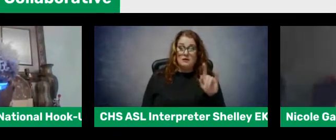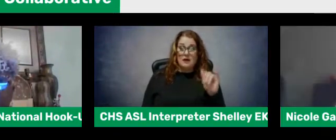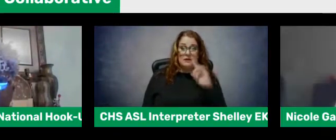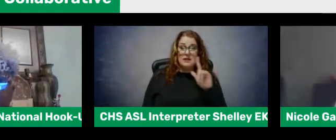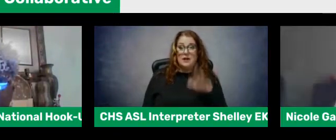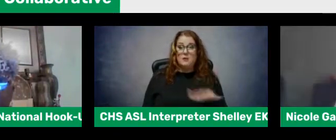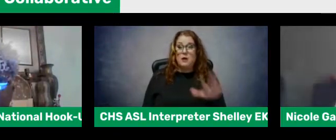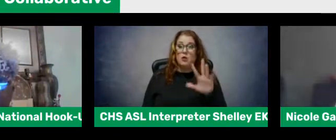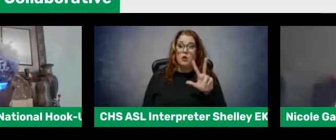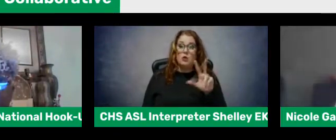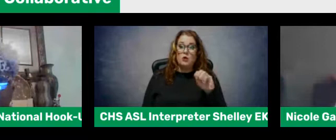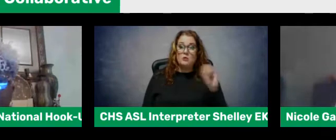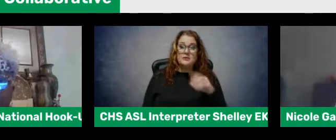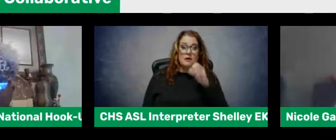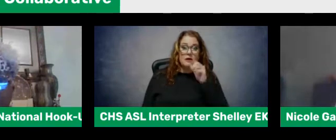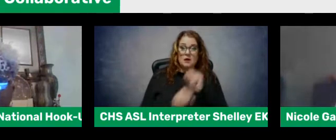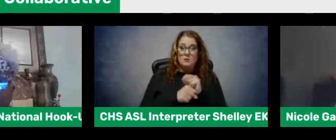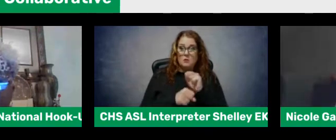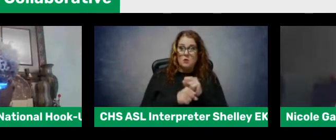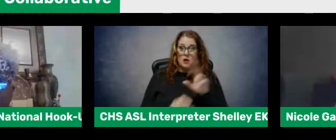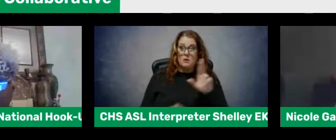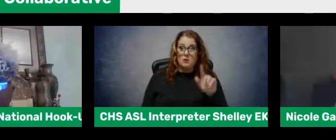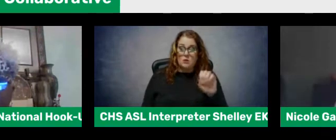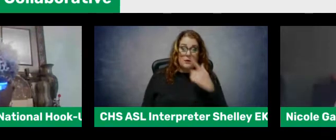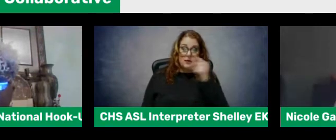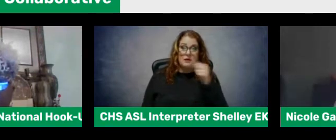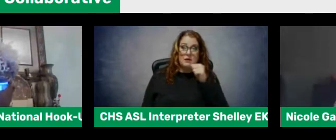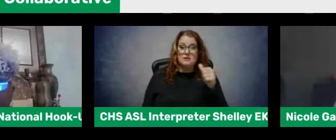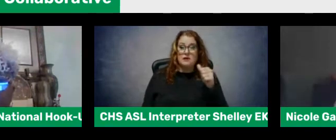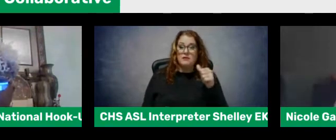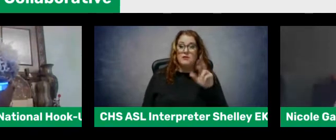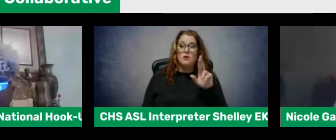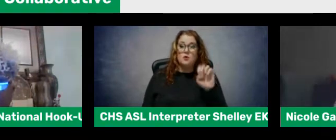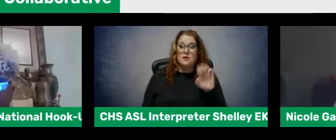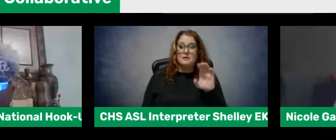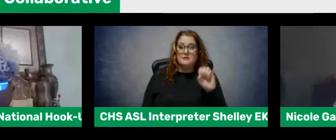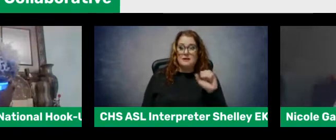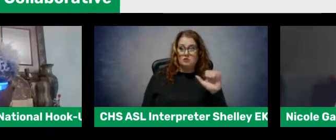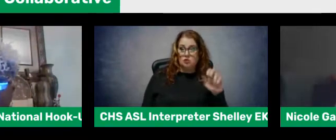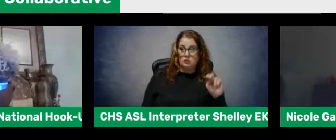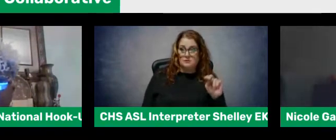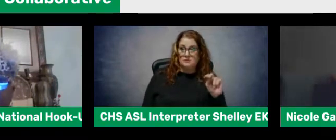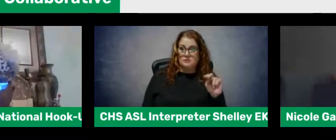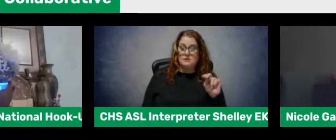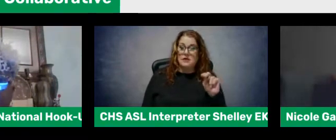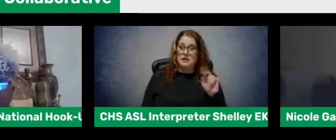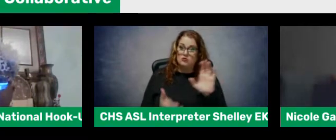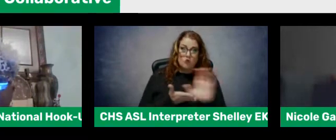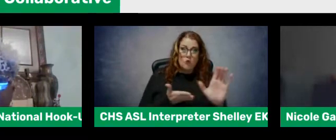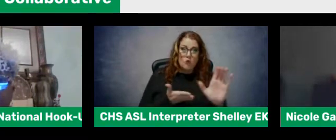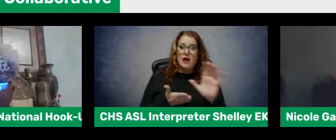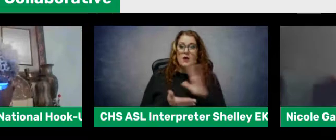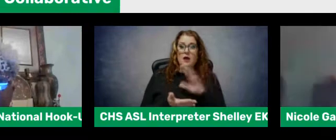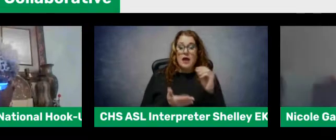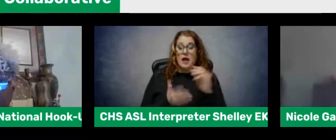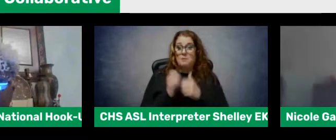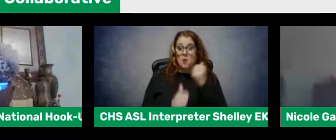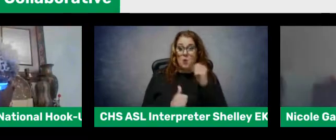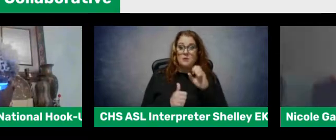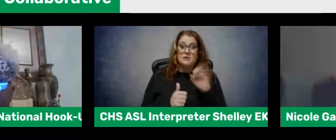30% unemployment rate due to the Great Recession. This recession drove out and most of